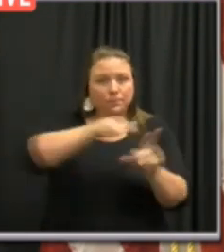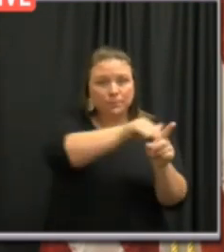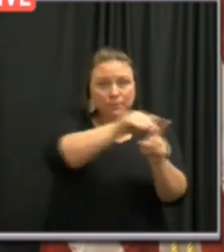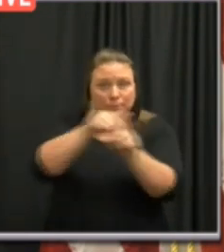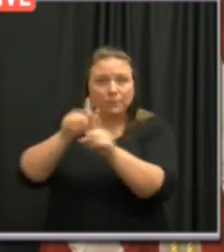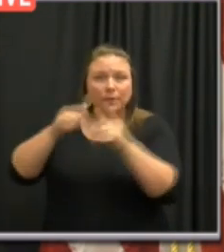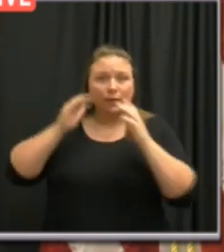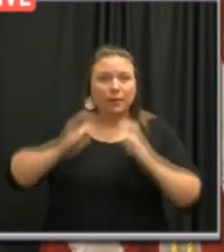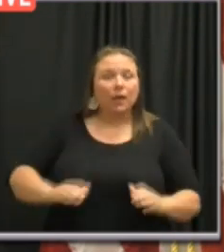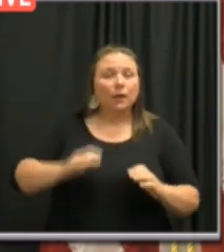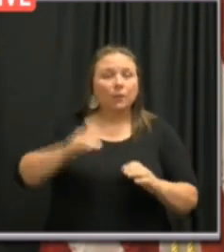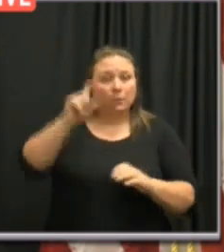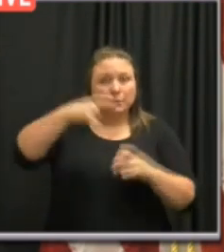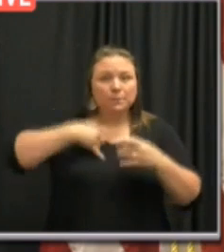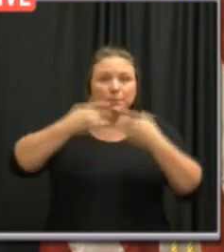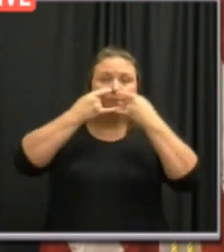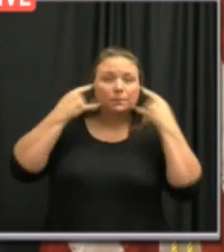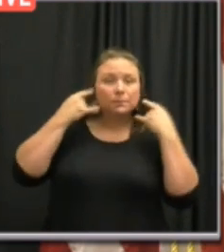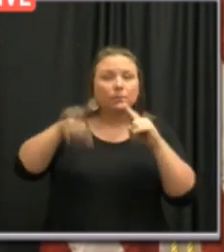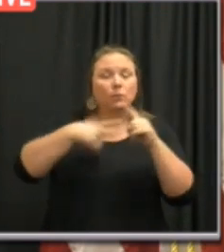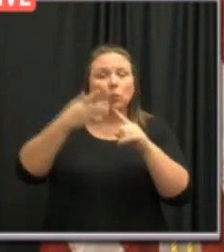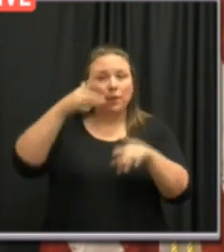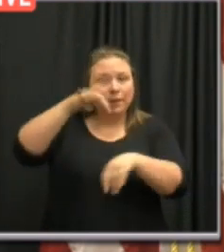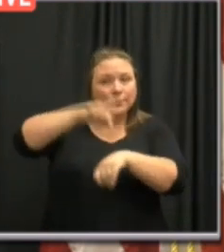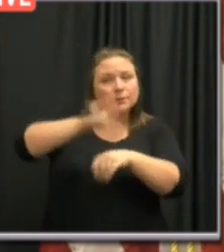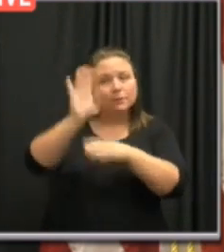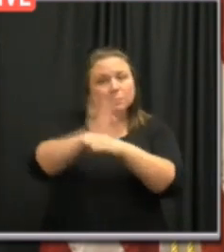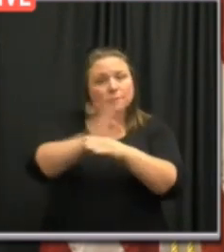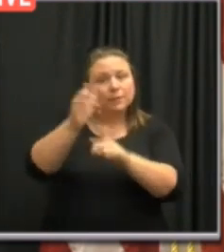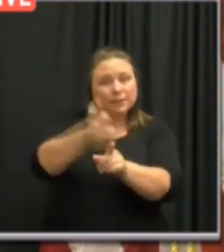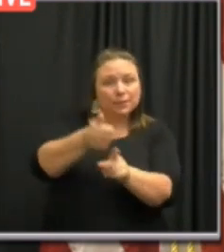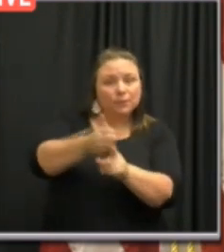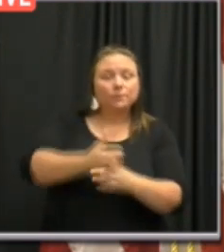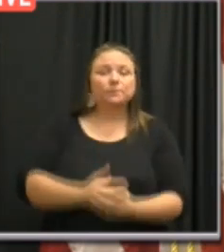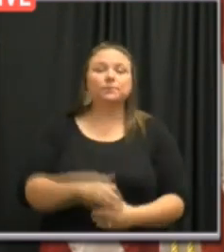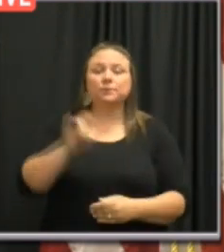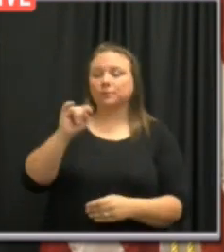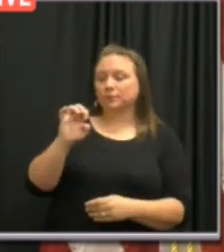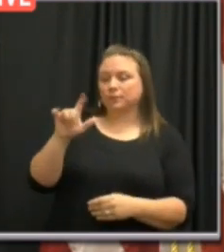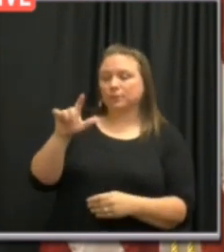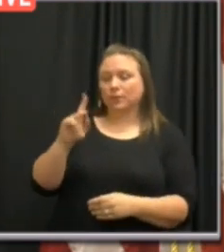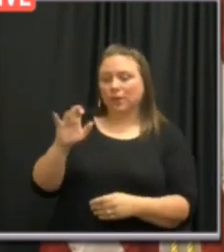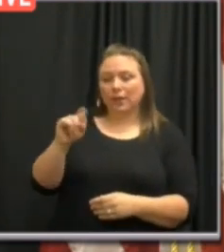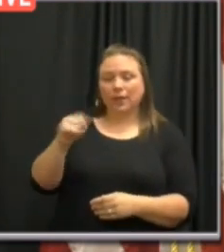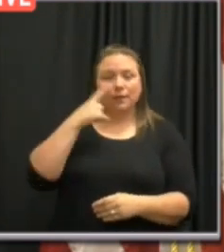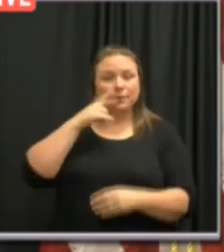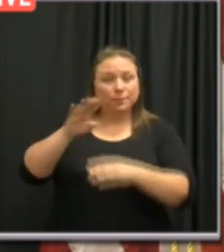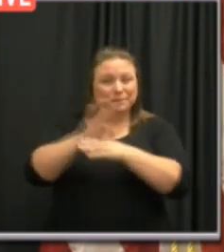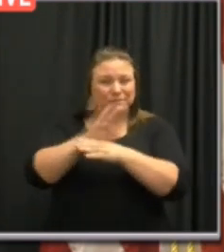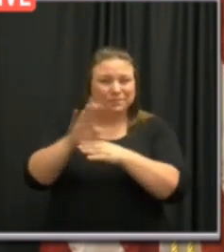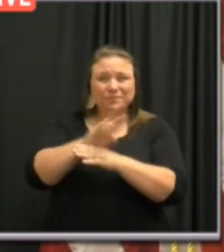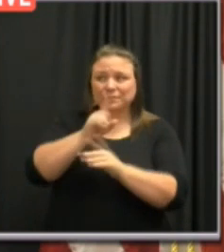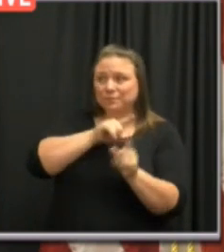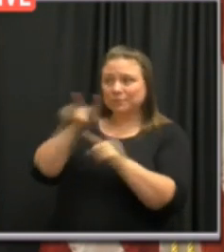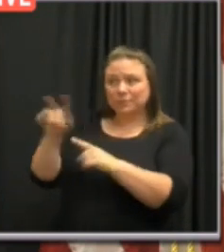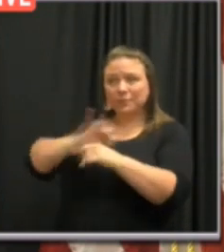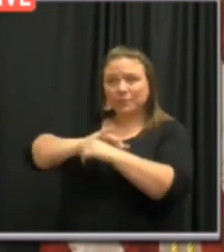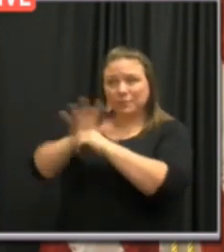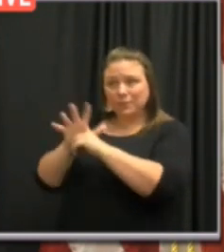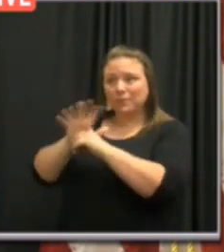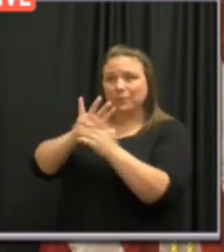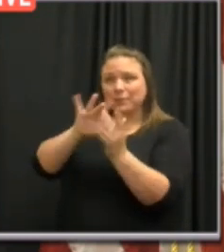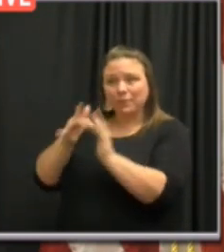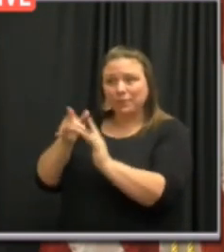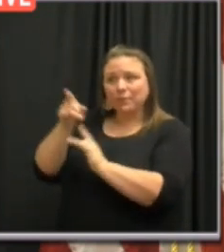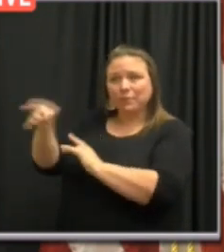face coverings on business premises. The toolkit for businesses on Metro COVID-19 website features a